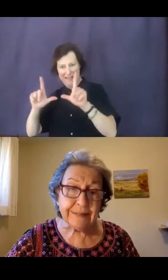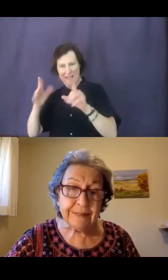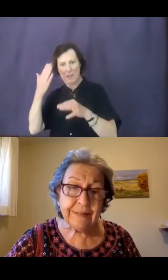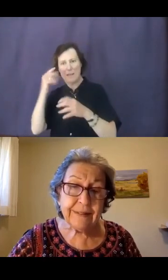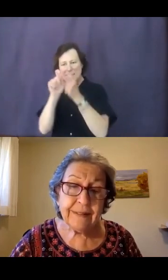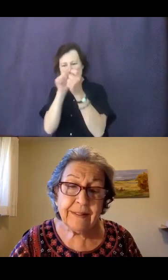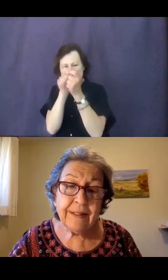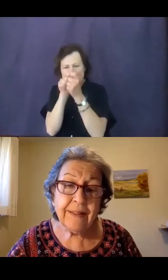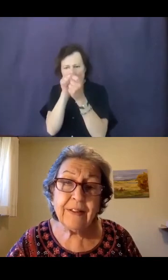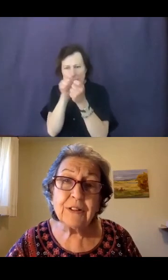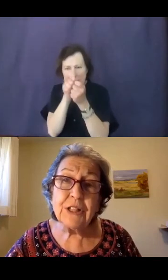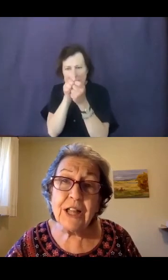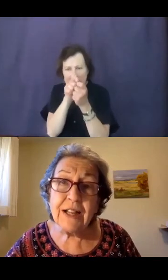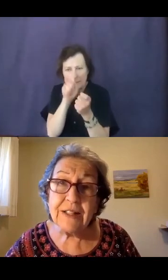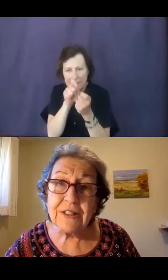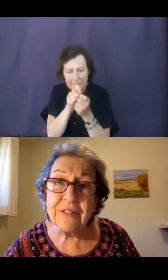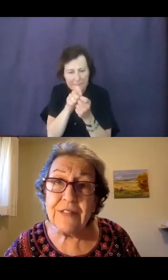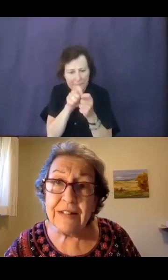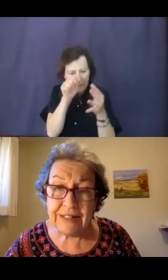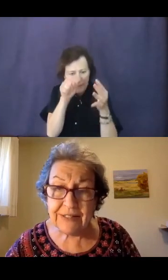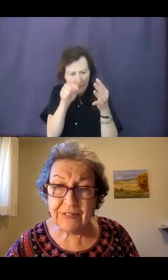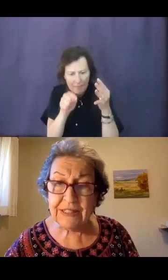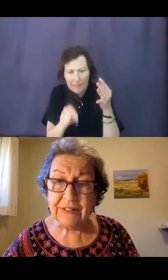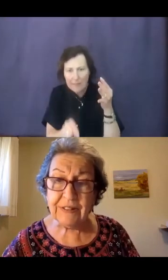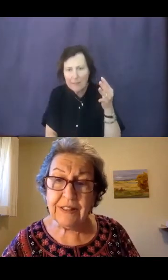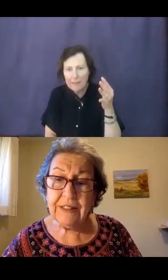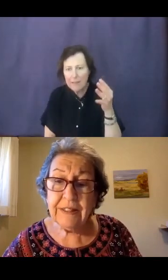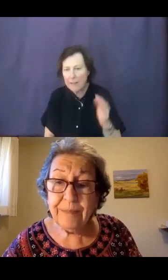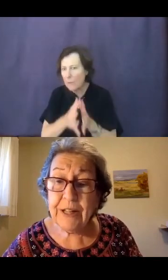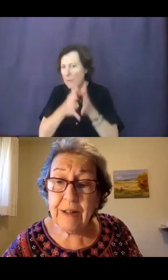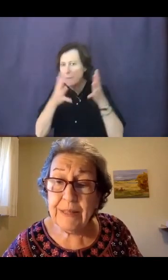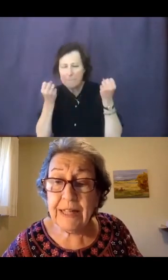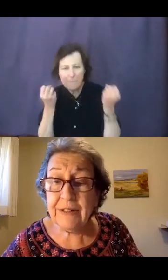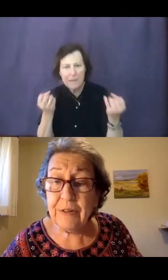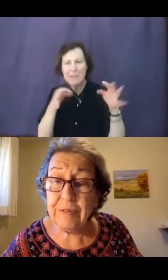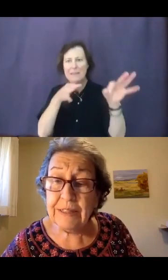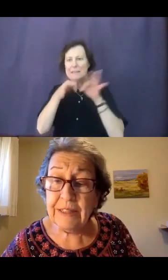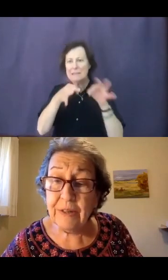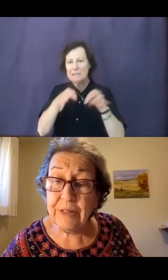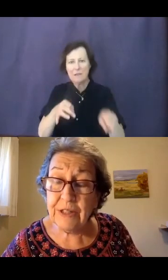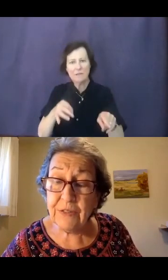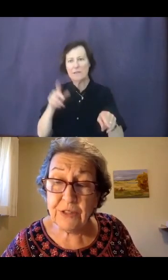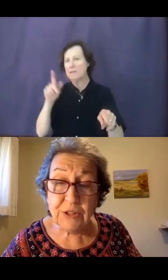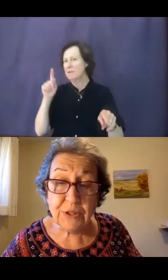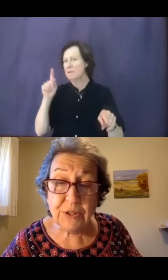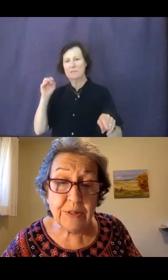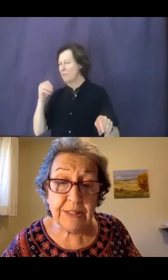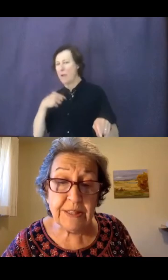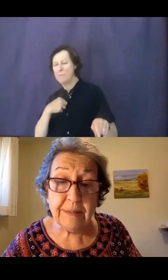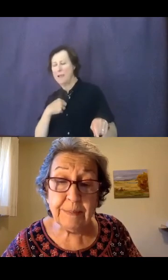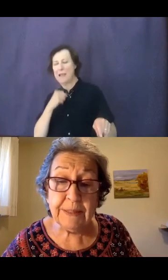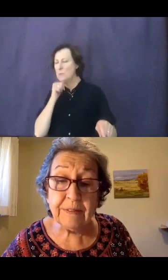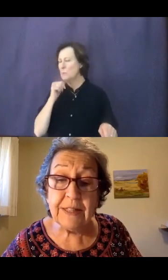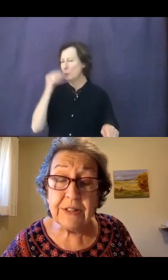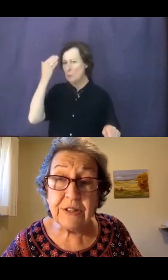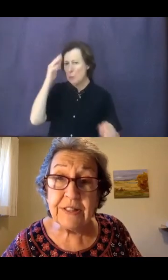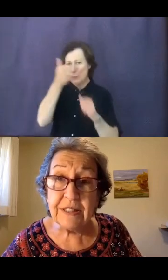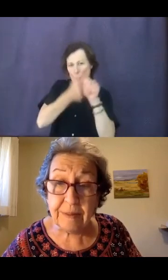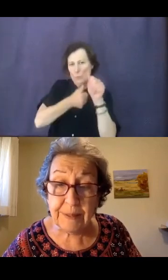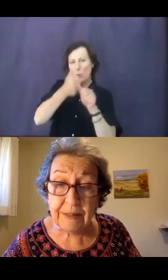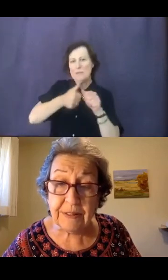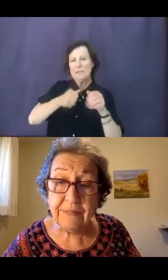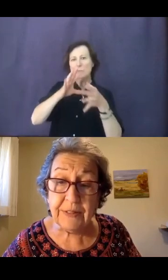detailed. There are lots of narratives here. Tom and I don't really know each of the stories yet, but they're